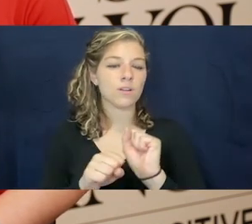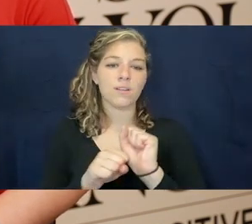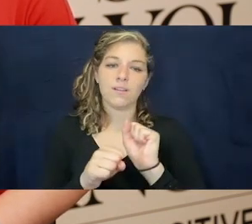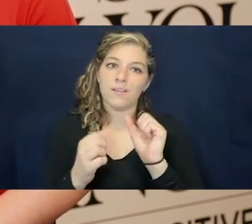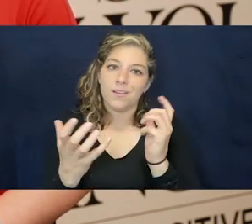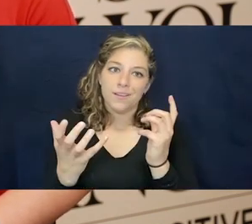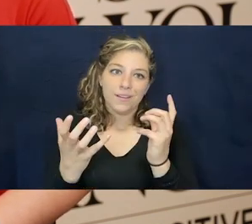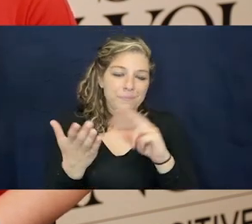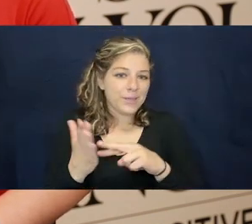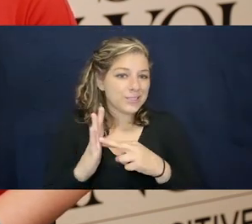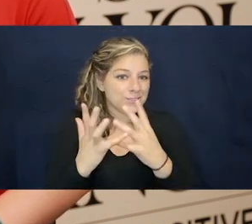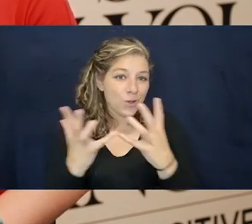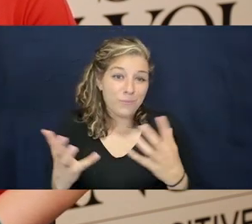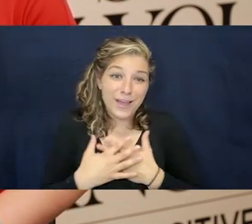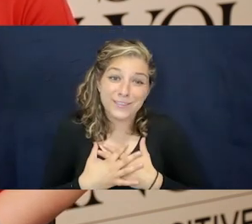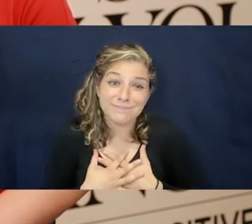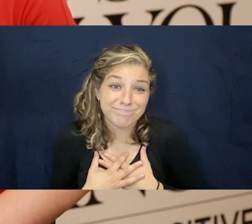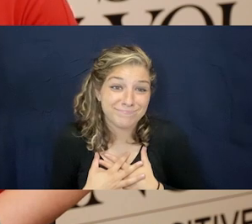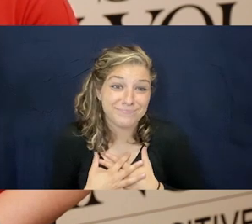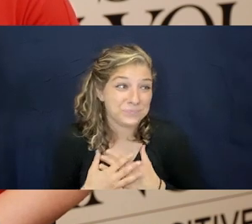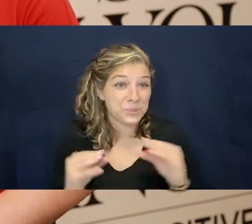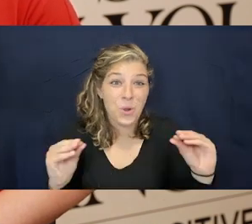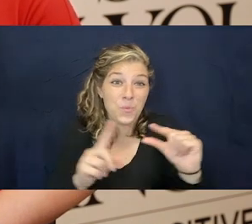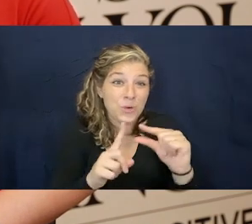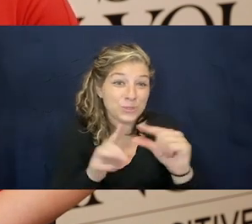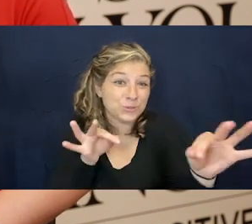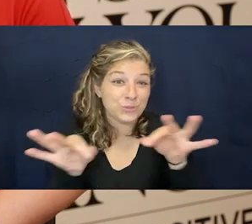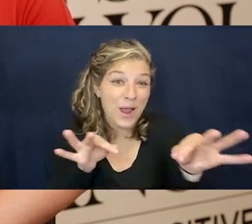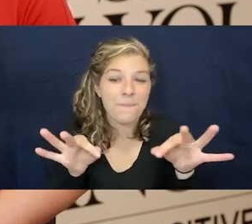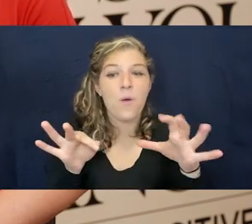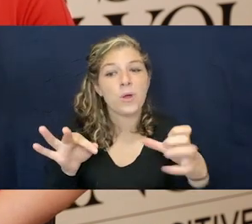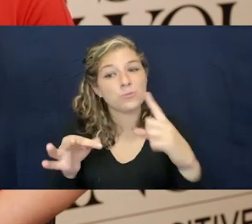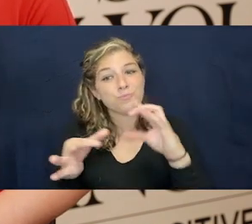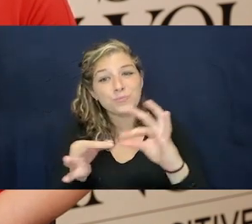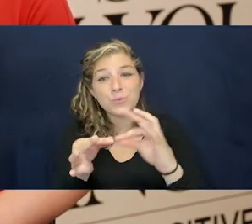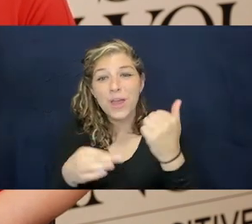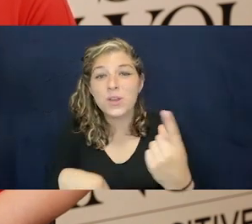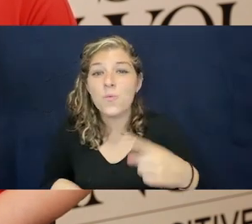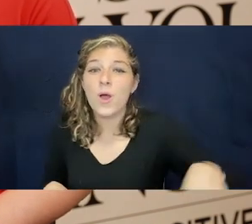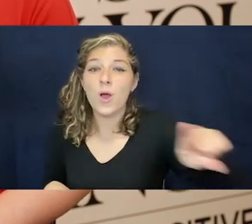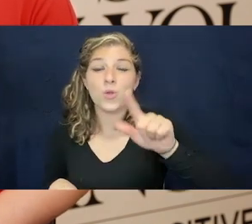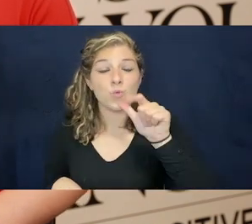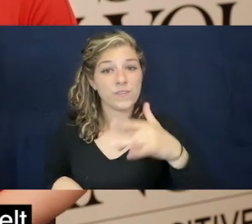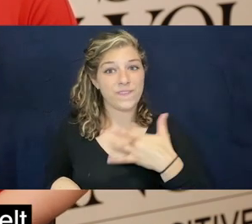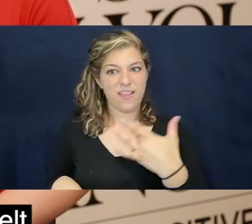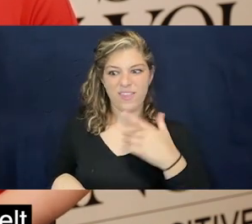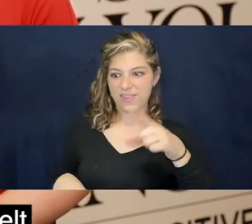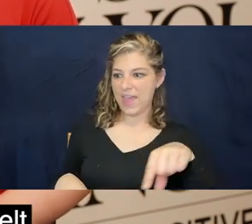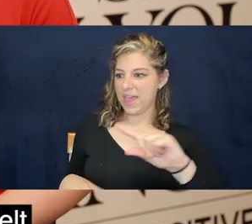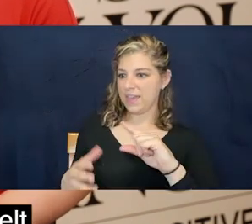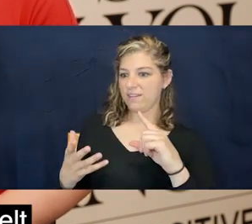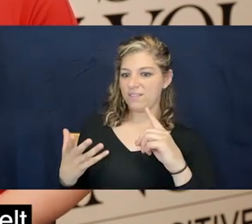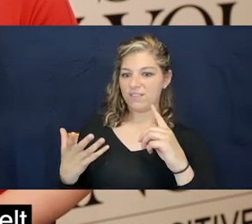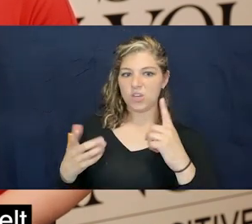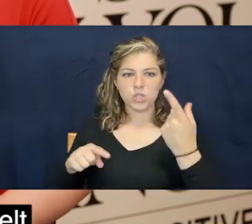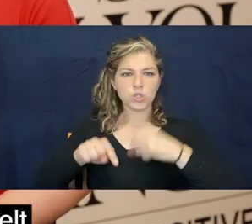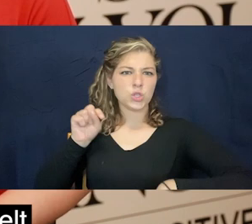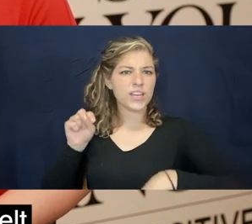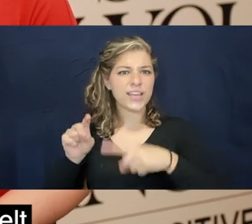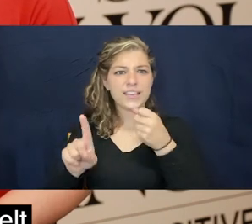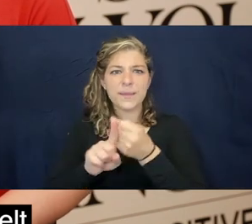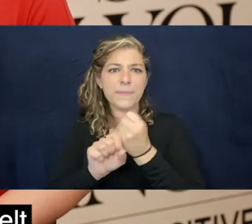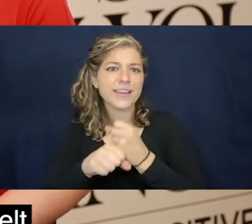me, just to have a kindred spirit in this work, I can't tell you what it means to me. And I just want to say